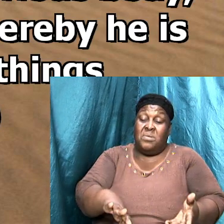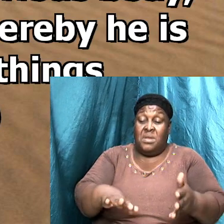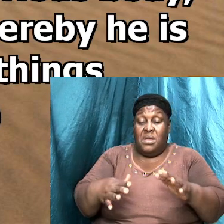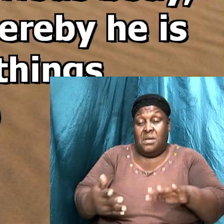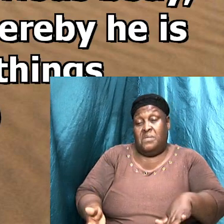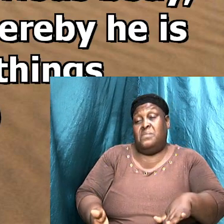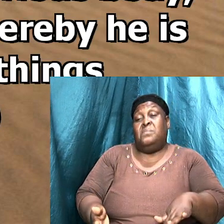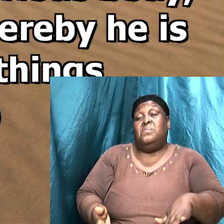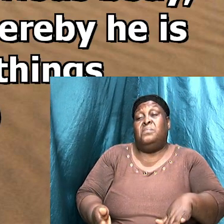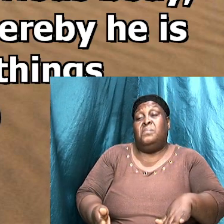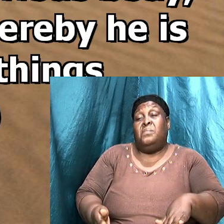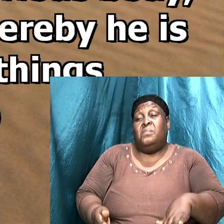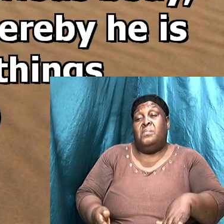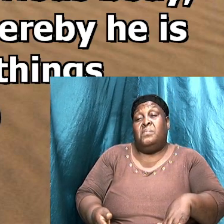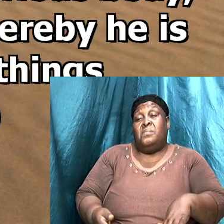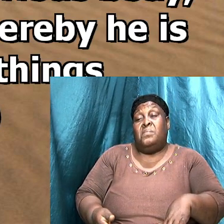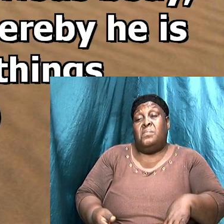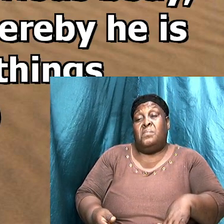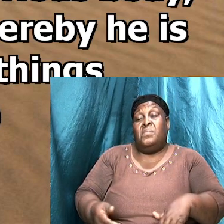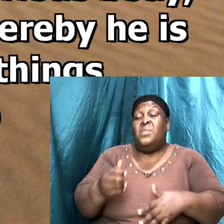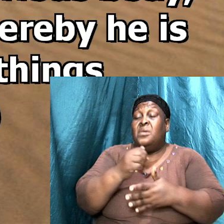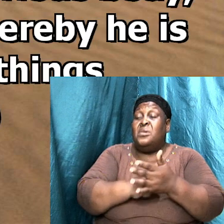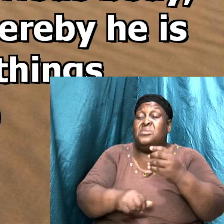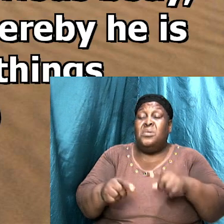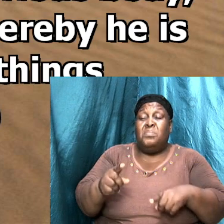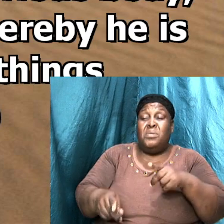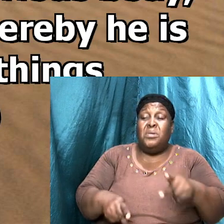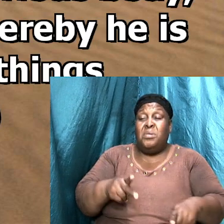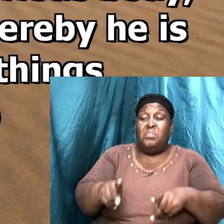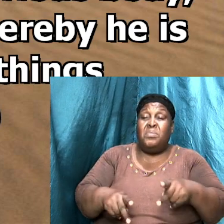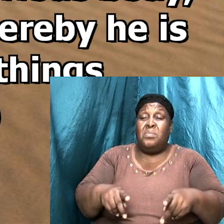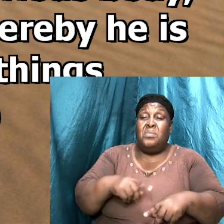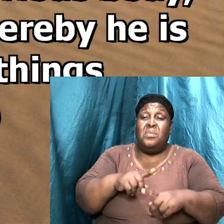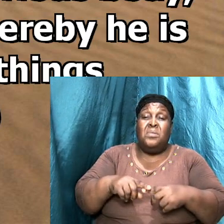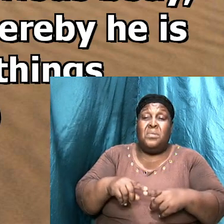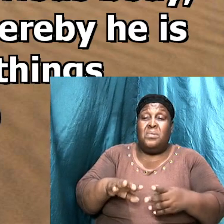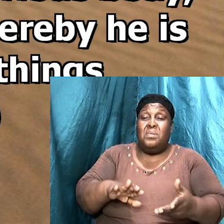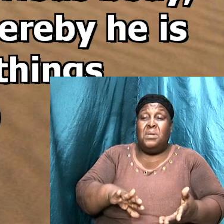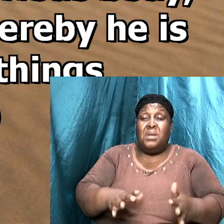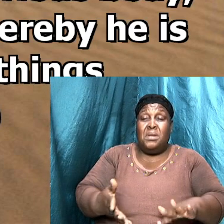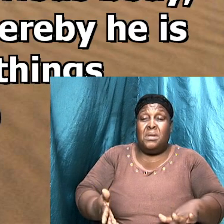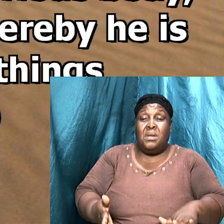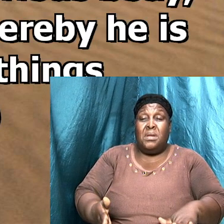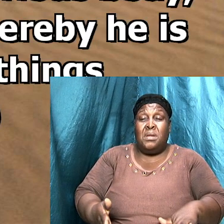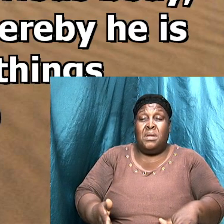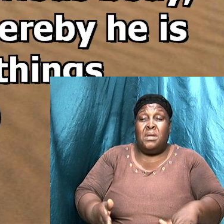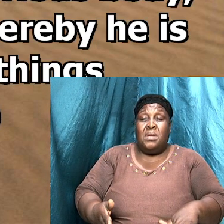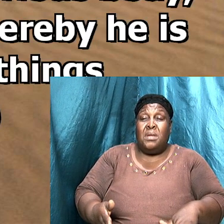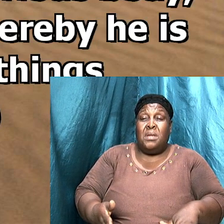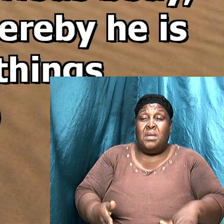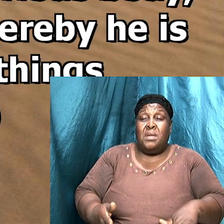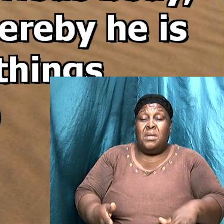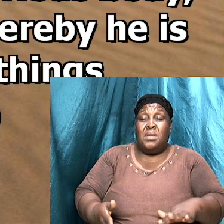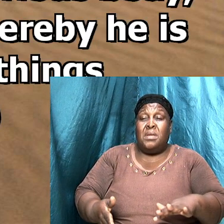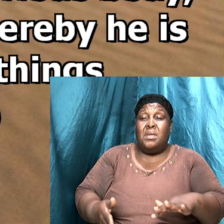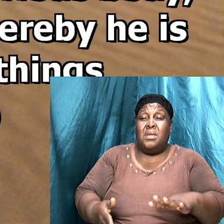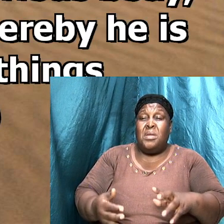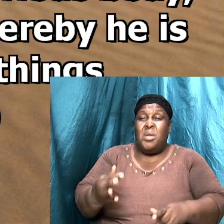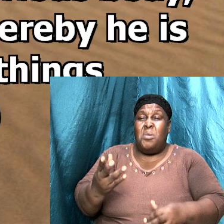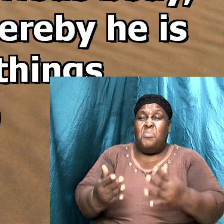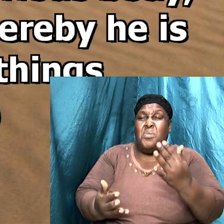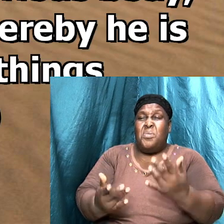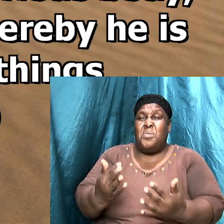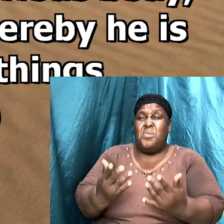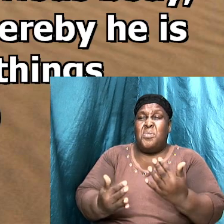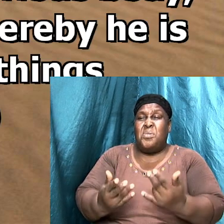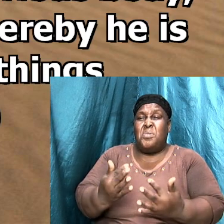dead almighty god some folks they say look here when i die cream at my body take the sand and